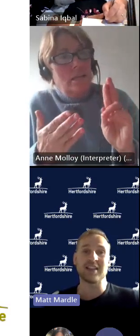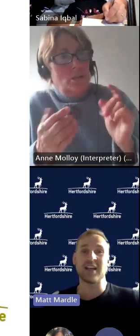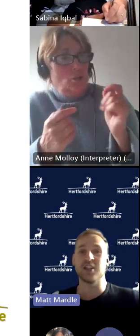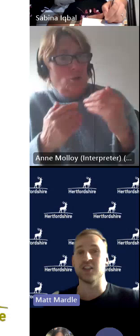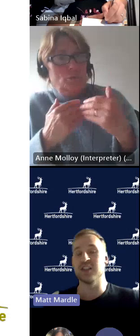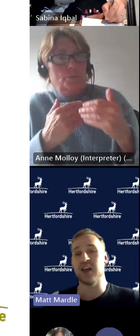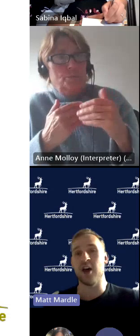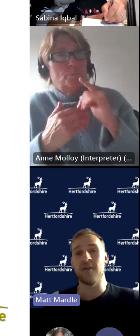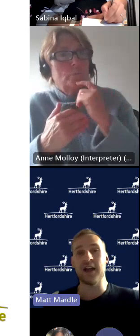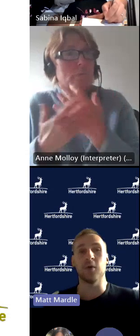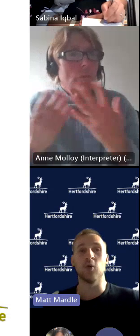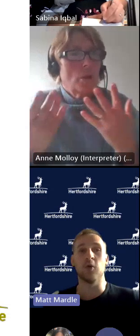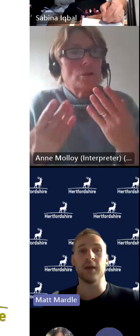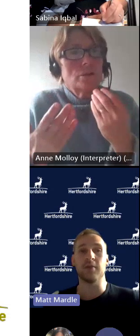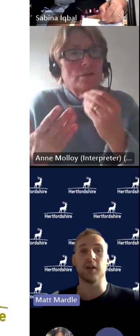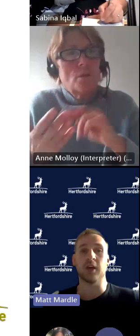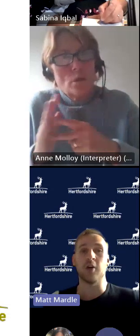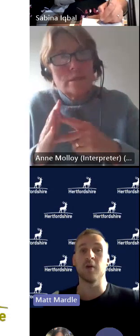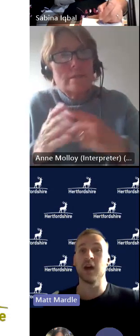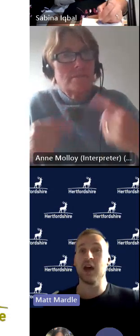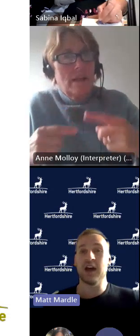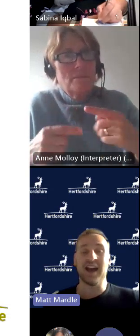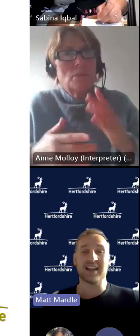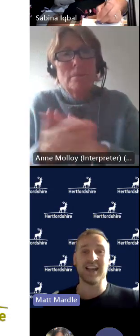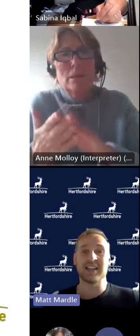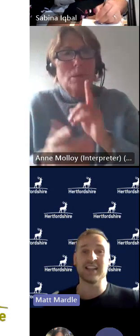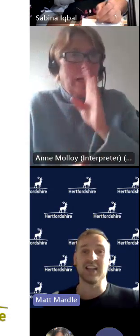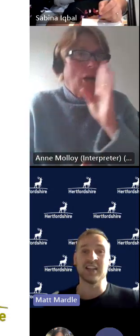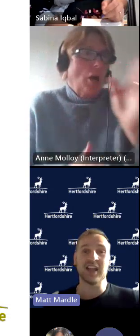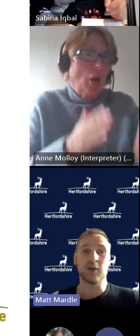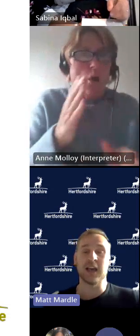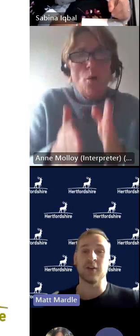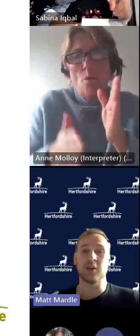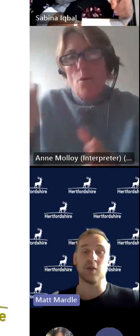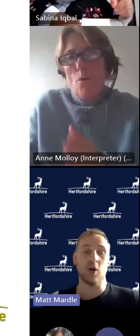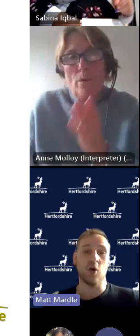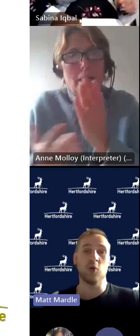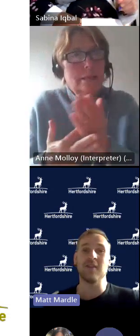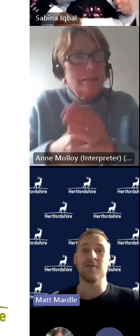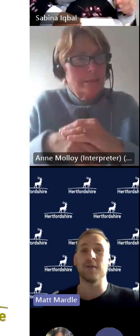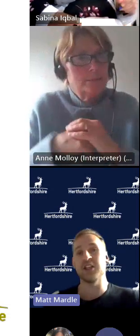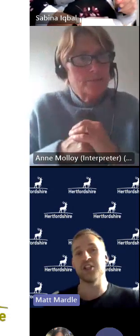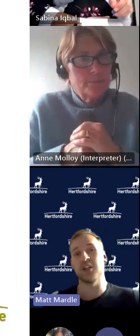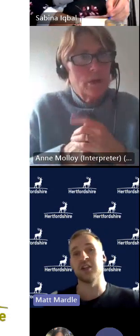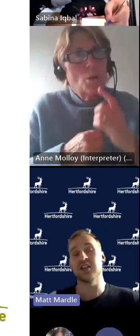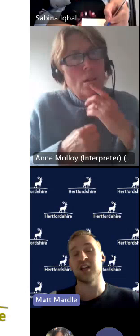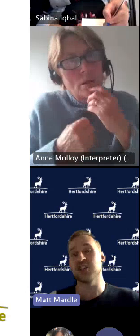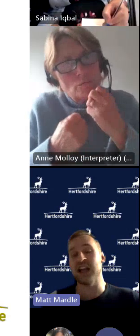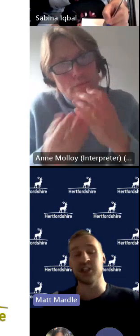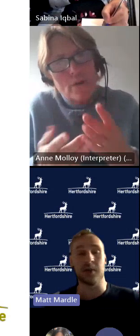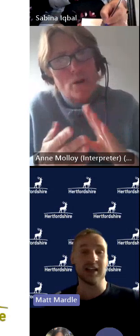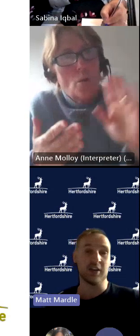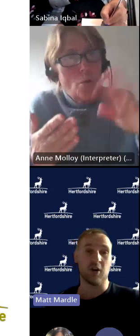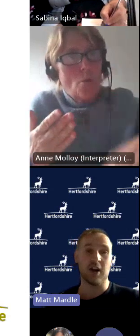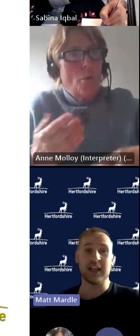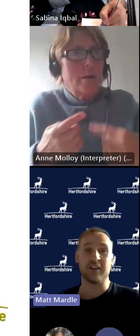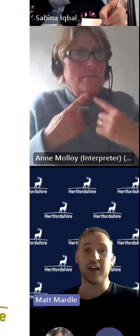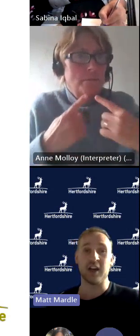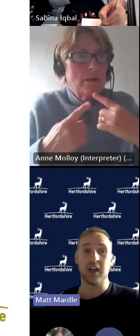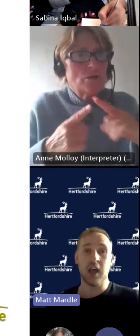food organisations that are available that people can go and access, and it will tell you all the information such as